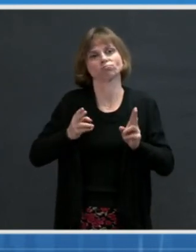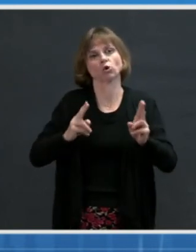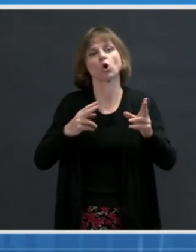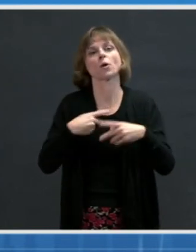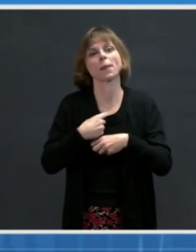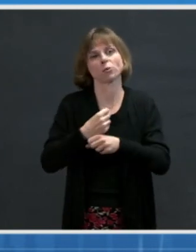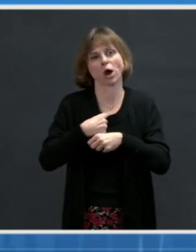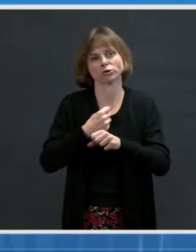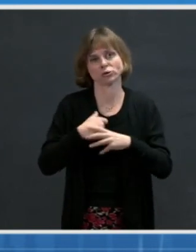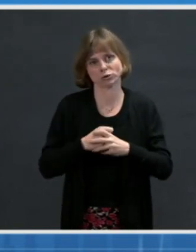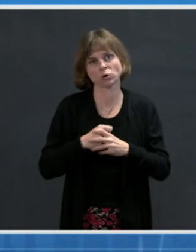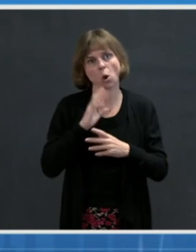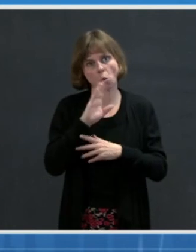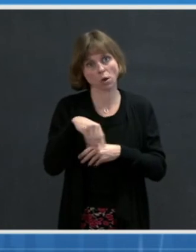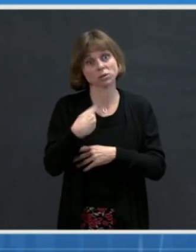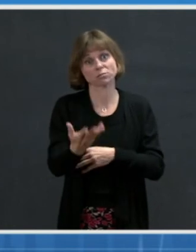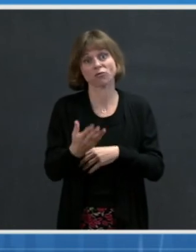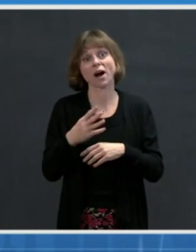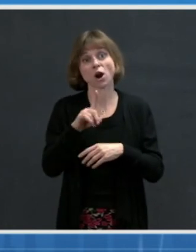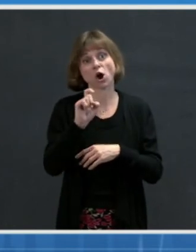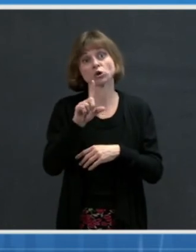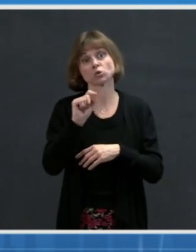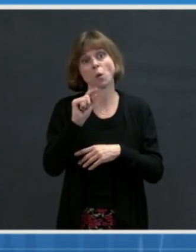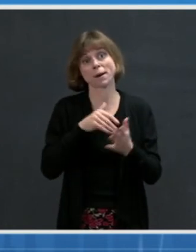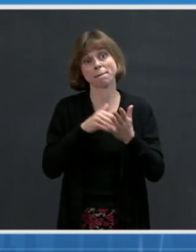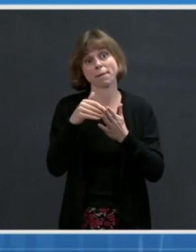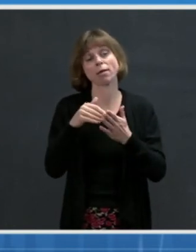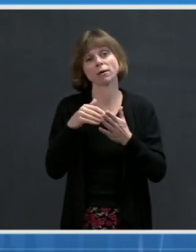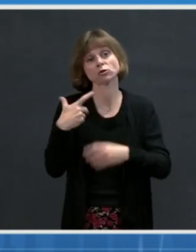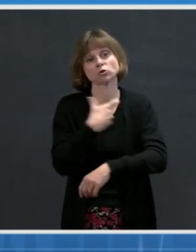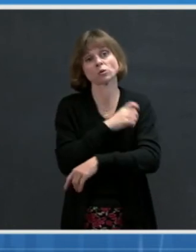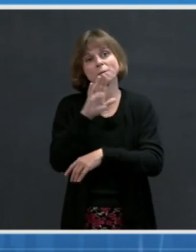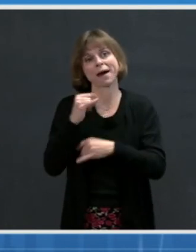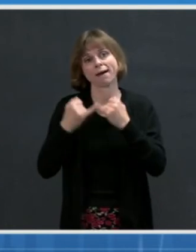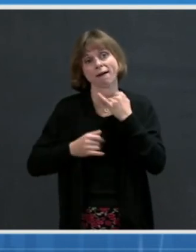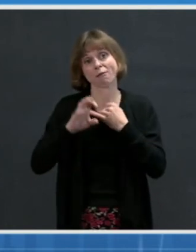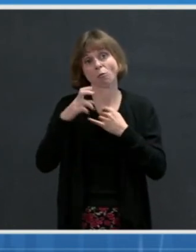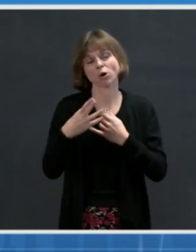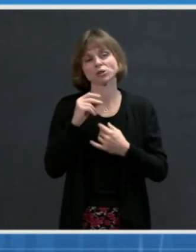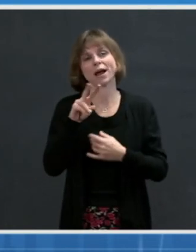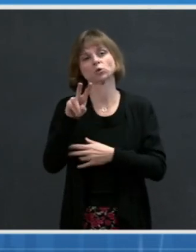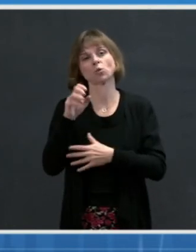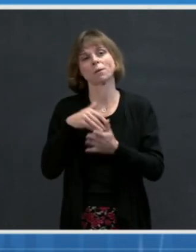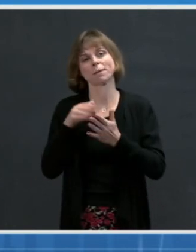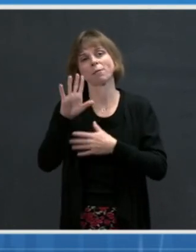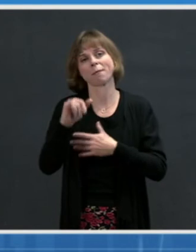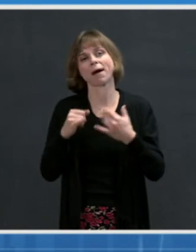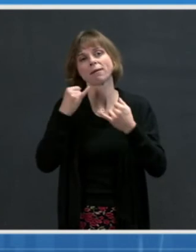deliver 120 million doses by the end of March and 200 million doses by the end of May.